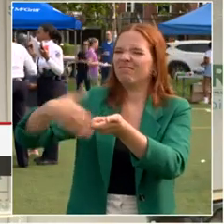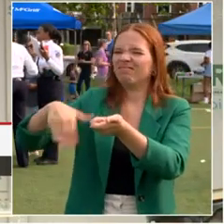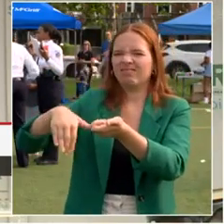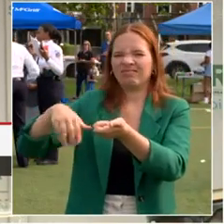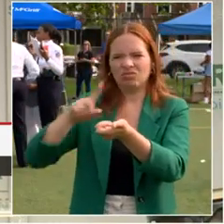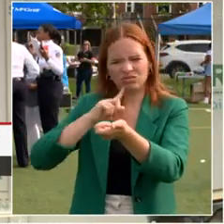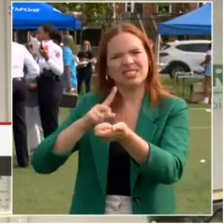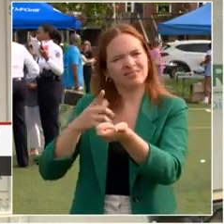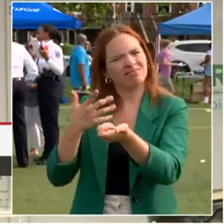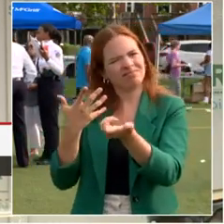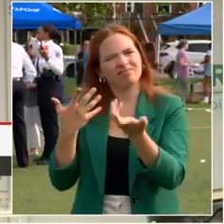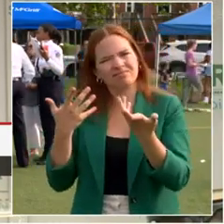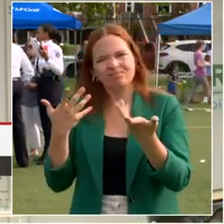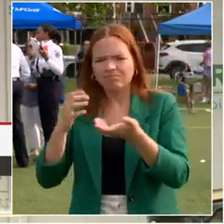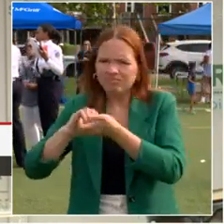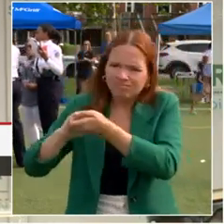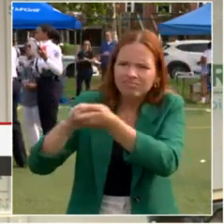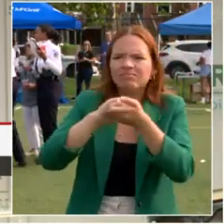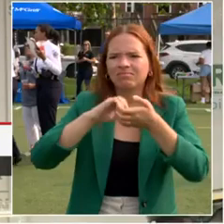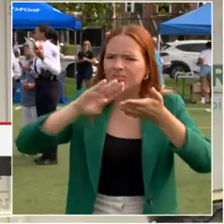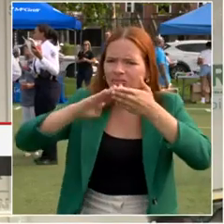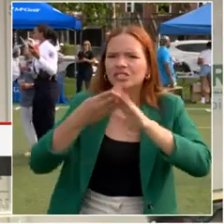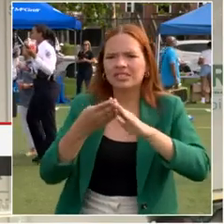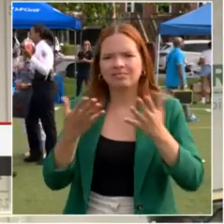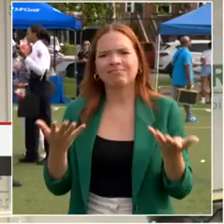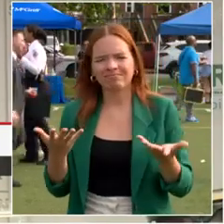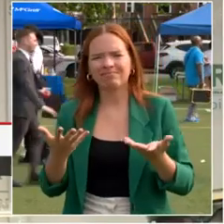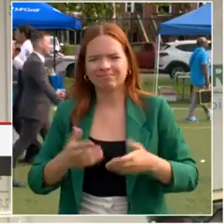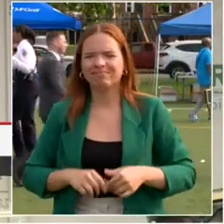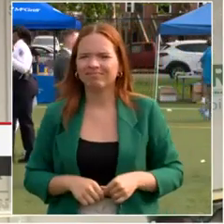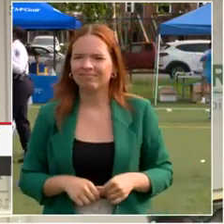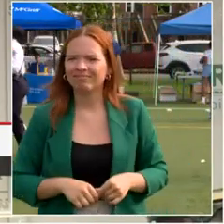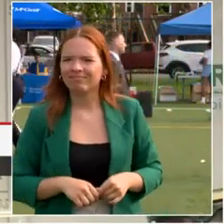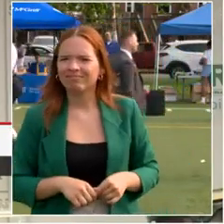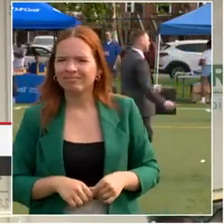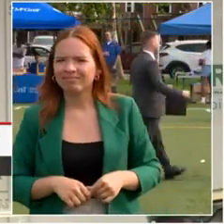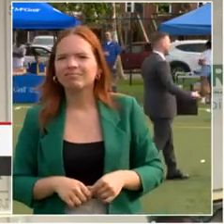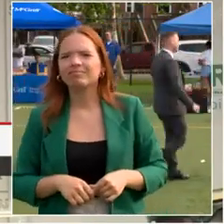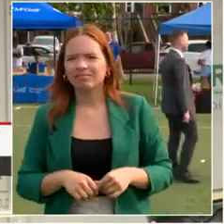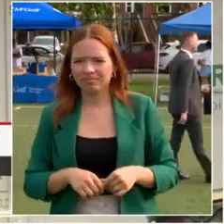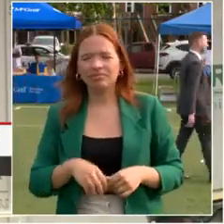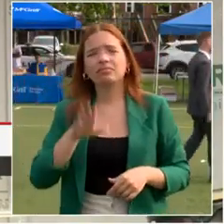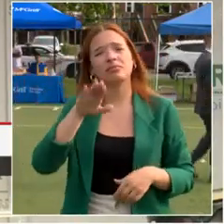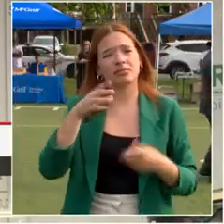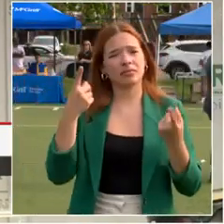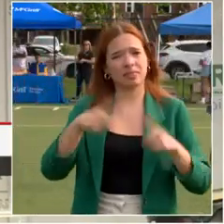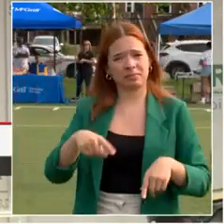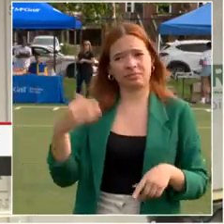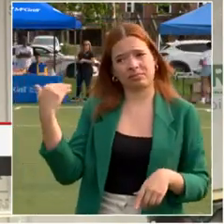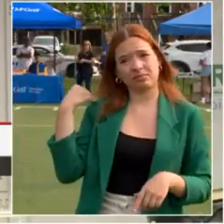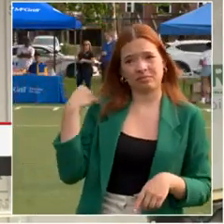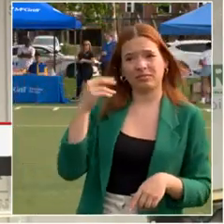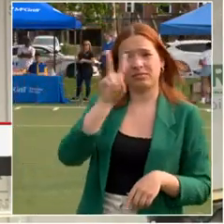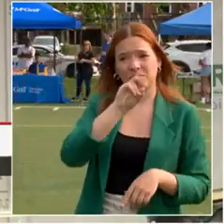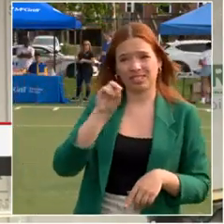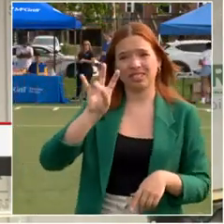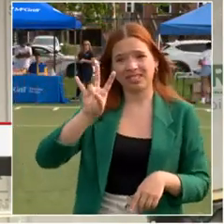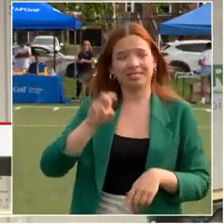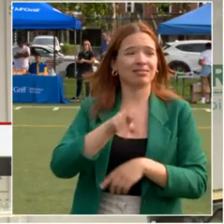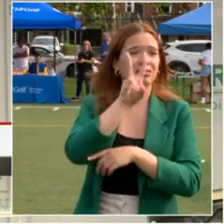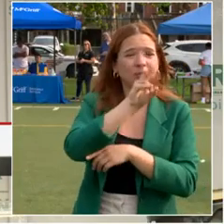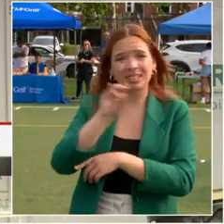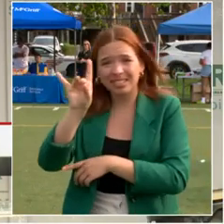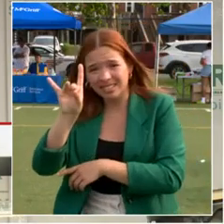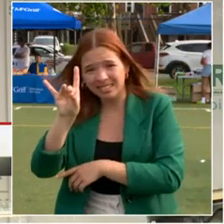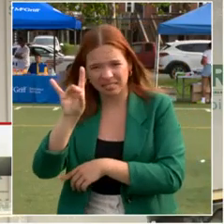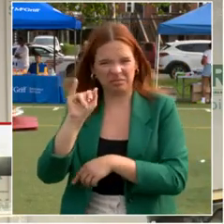and 2008 timeframe, and we've seen these strategies work. We also know, though, that these